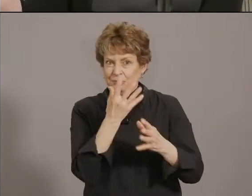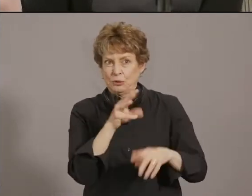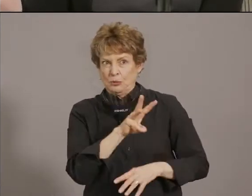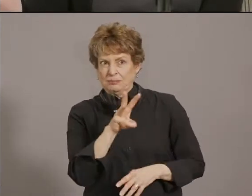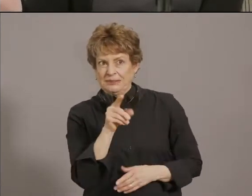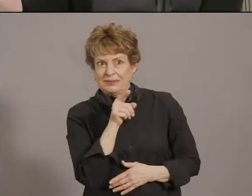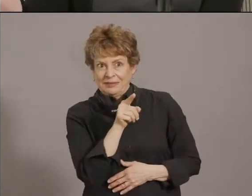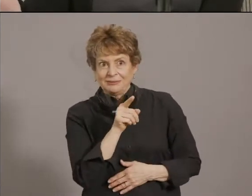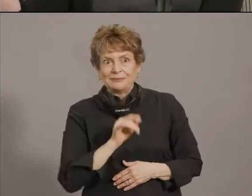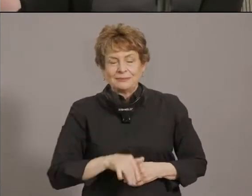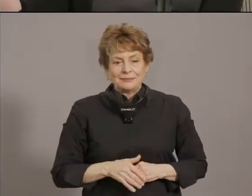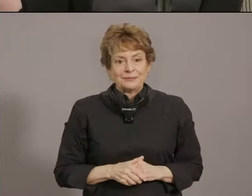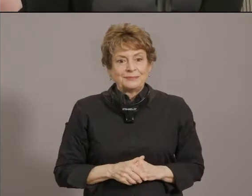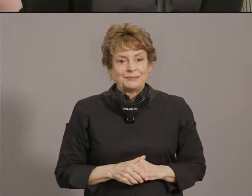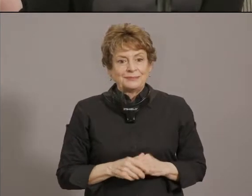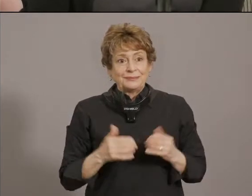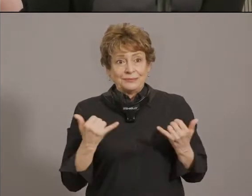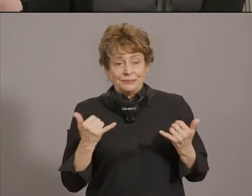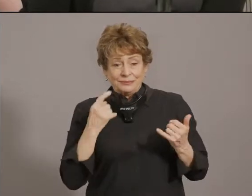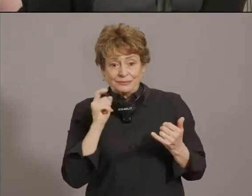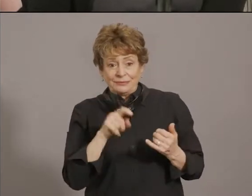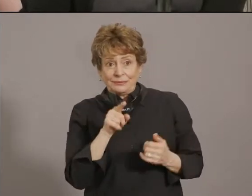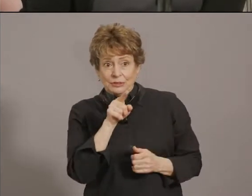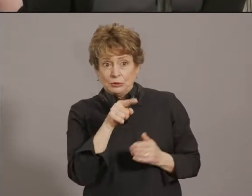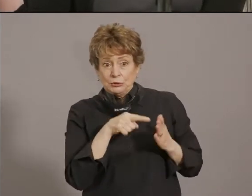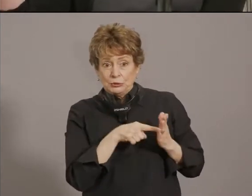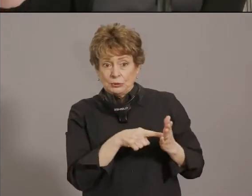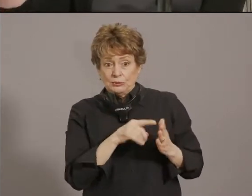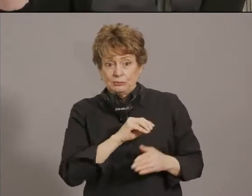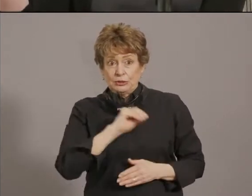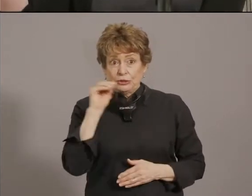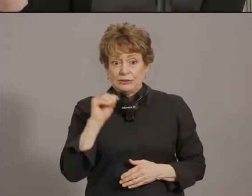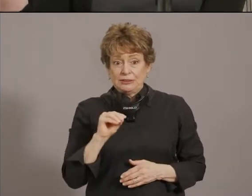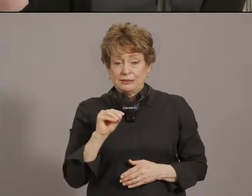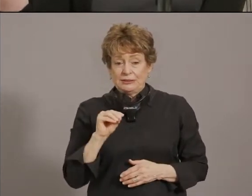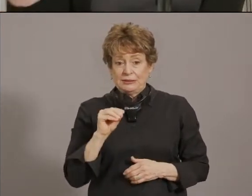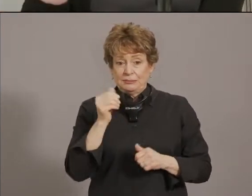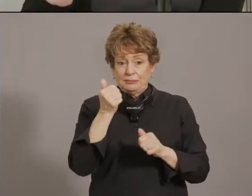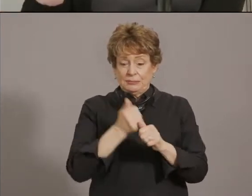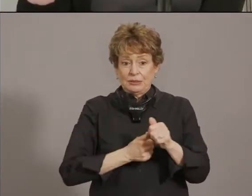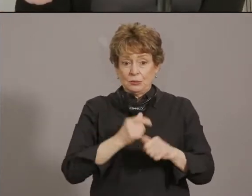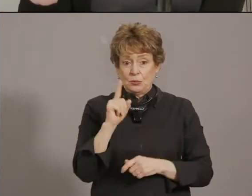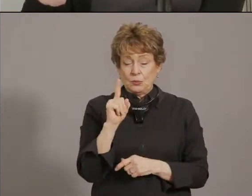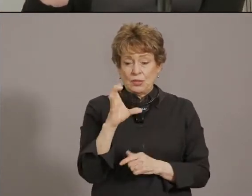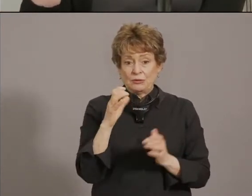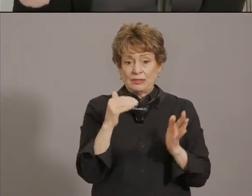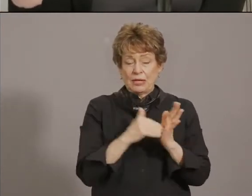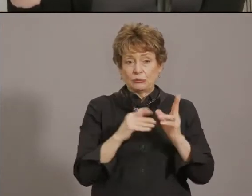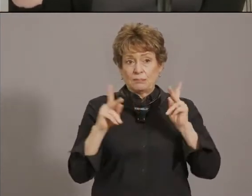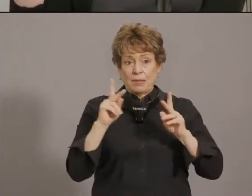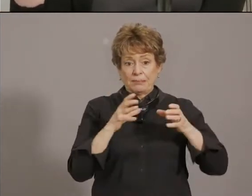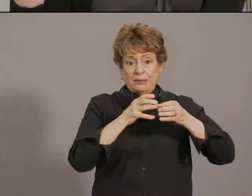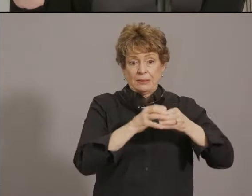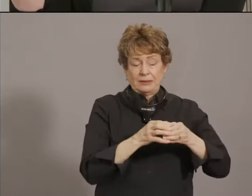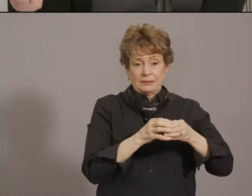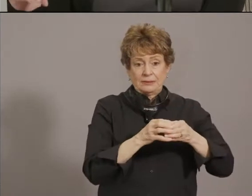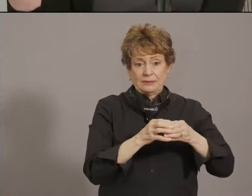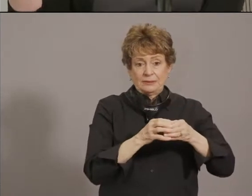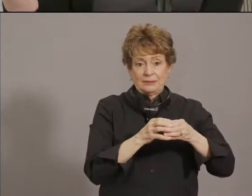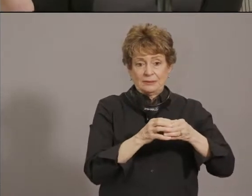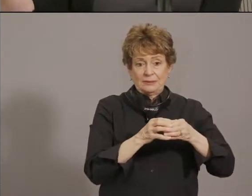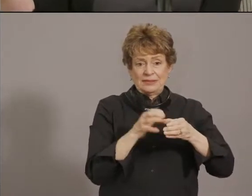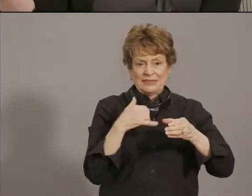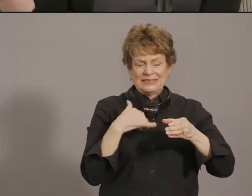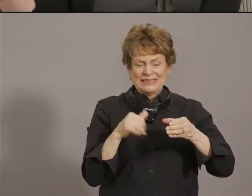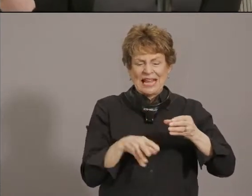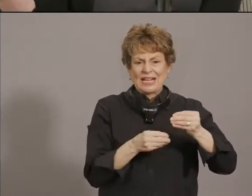utilized and the rate per 100,000 people to that top bar on our vaccine